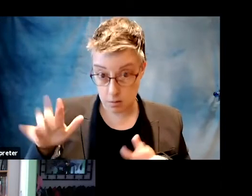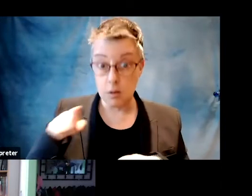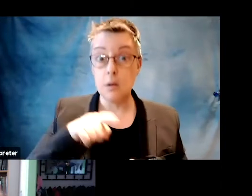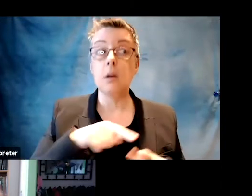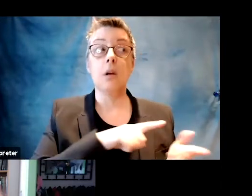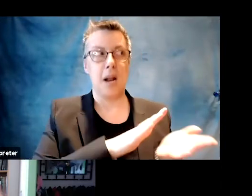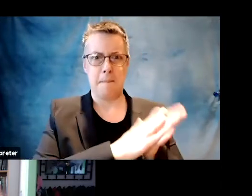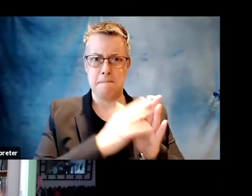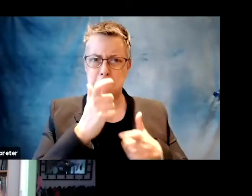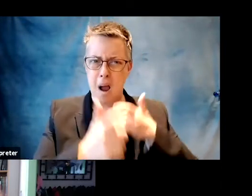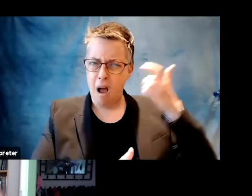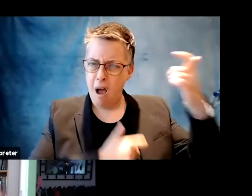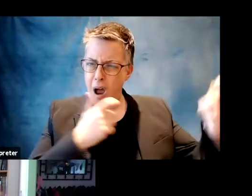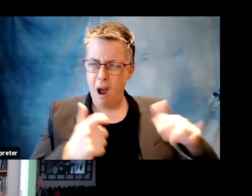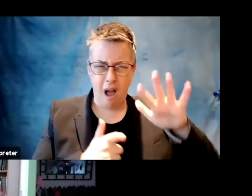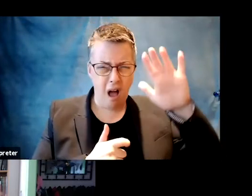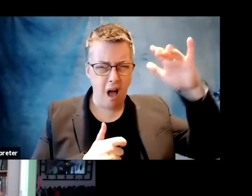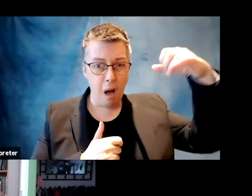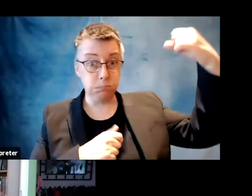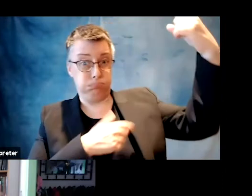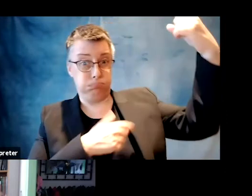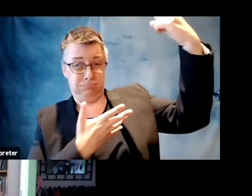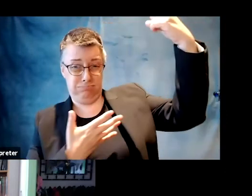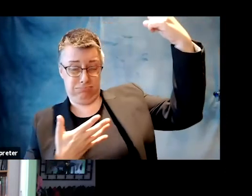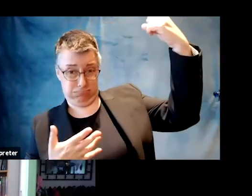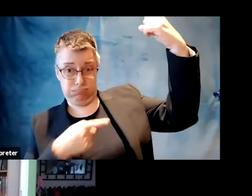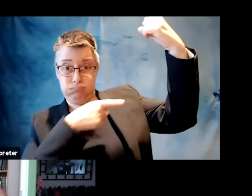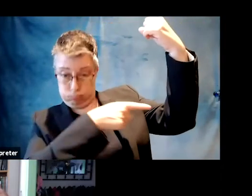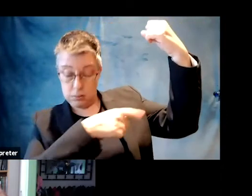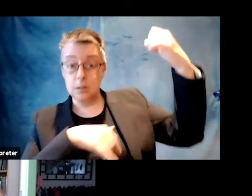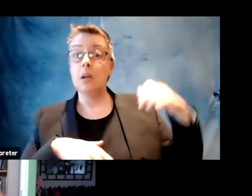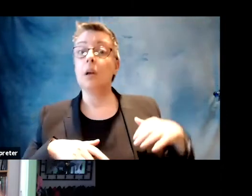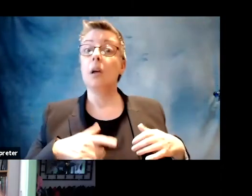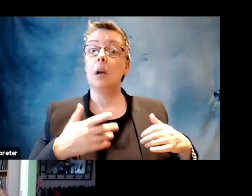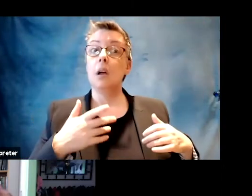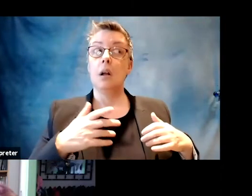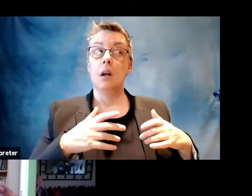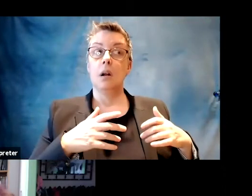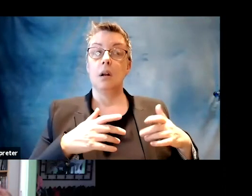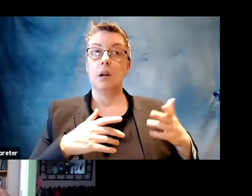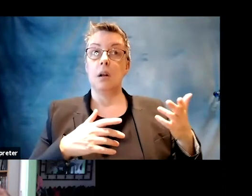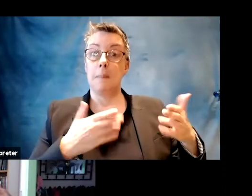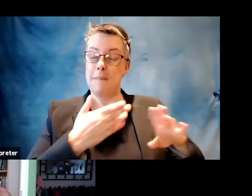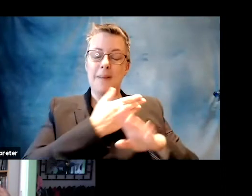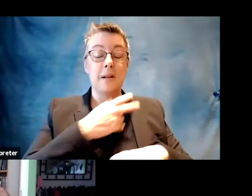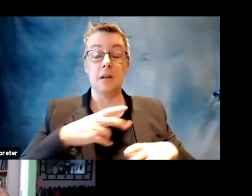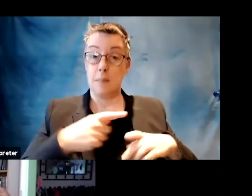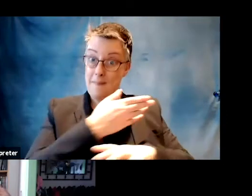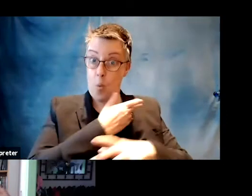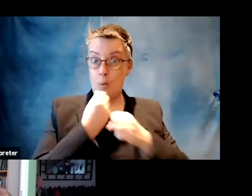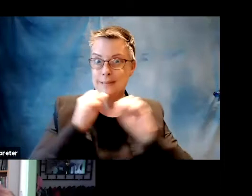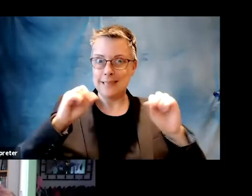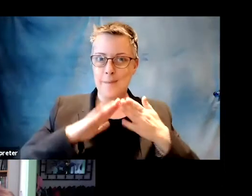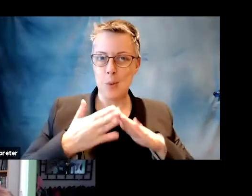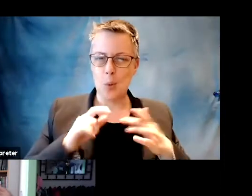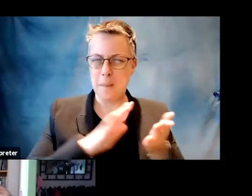enormously large and unwieldy. Um, he transitions from being a threat. Uh, I'm sorry, a savior to the community,